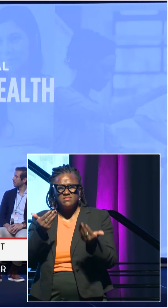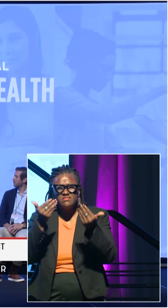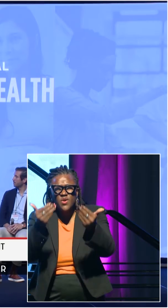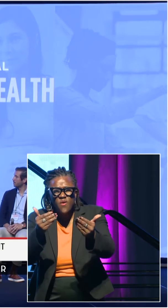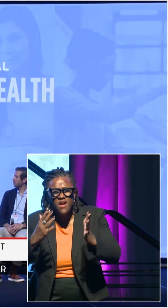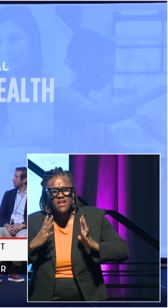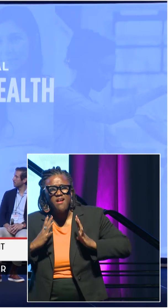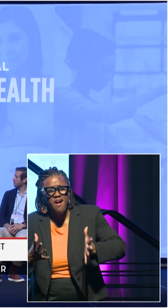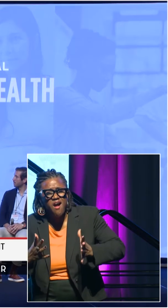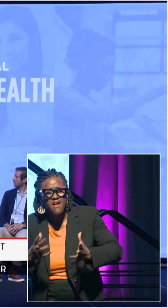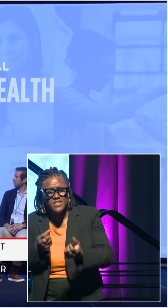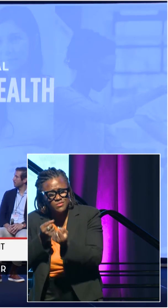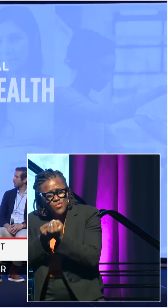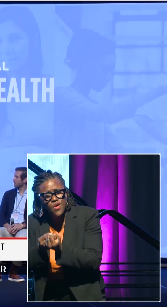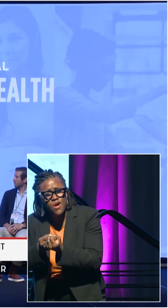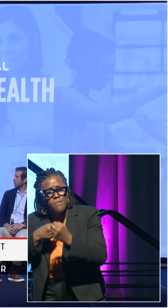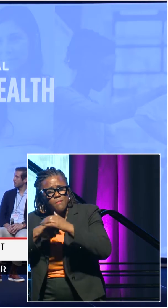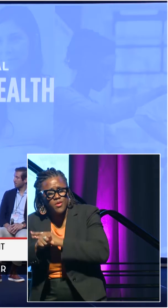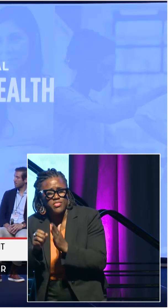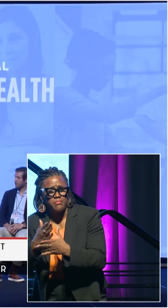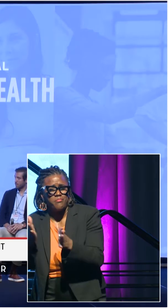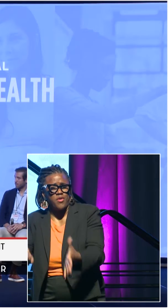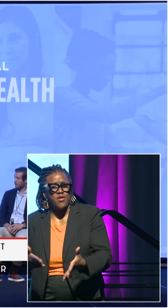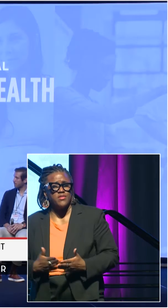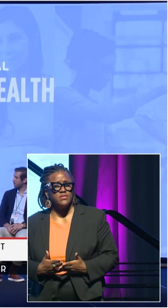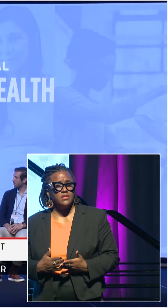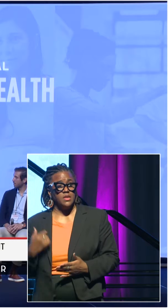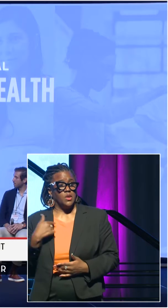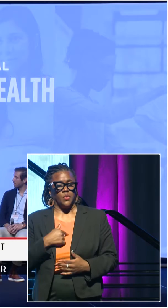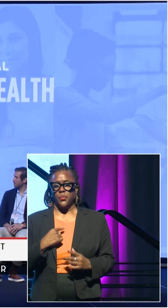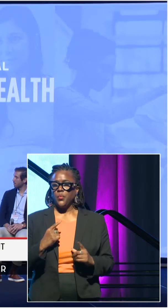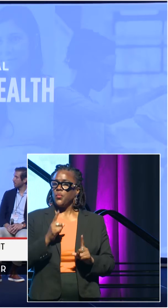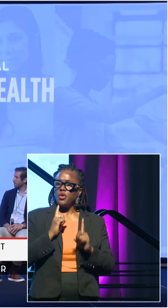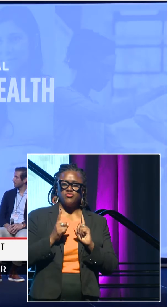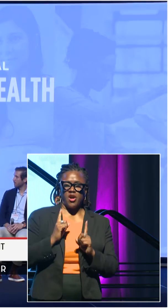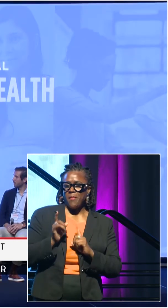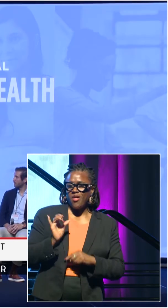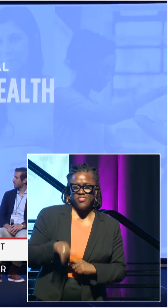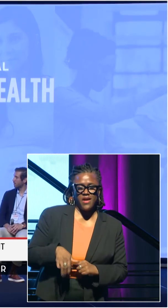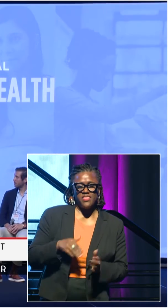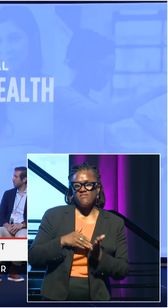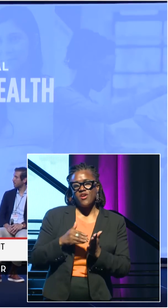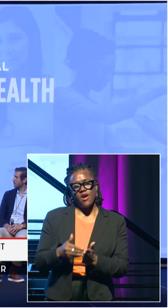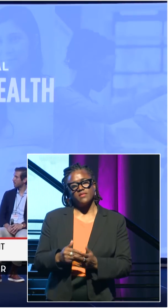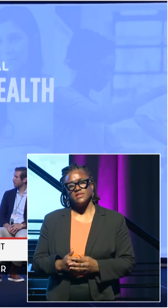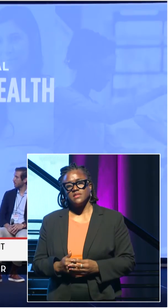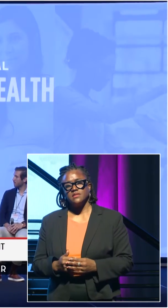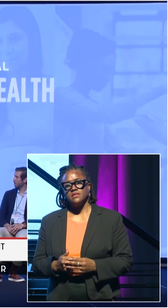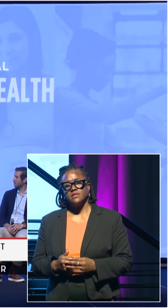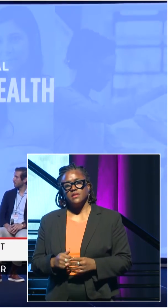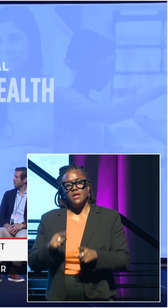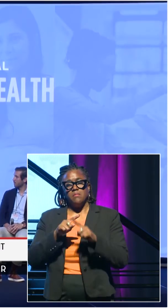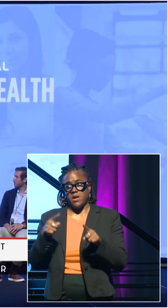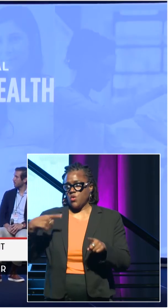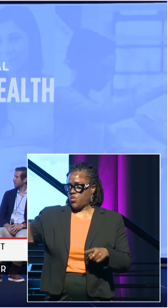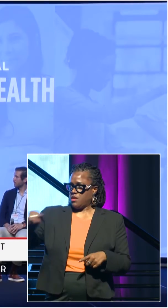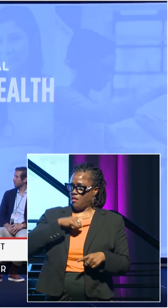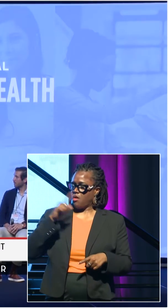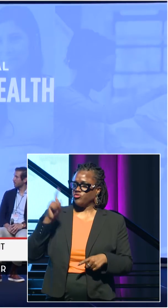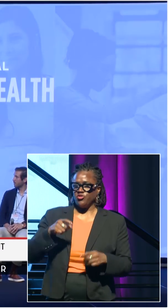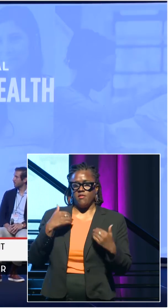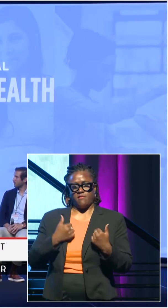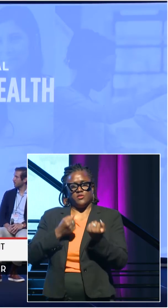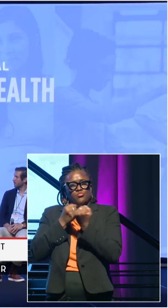to support their birthing partners. Yes. We don't talk about that often, but we all deserve to have a